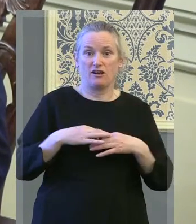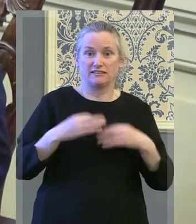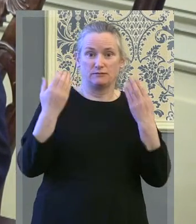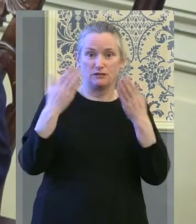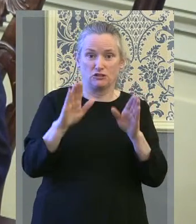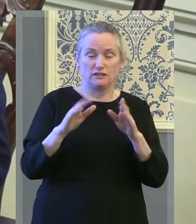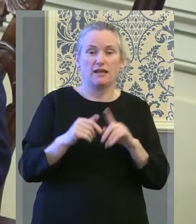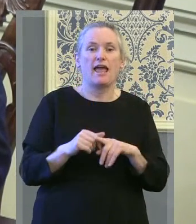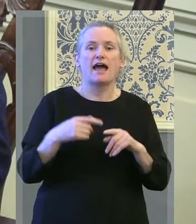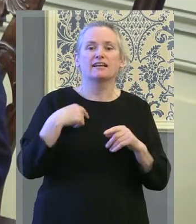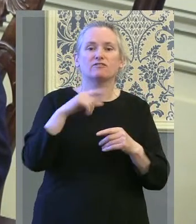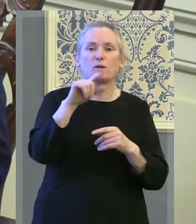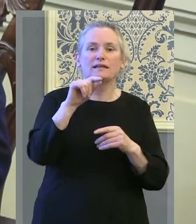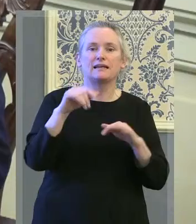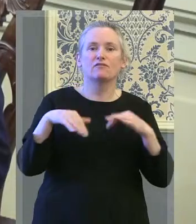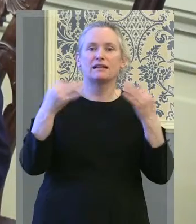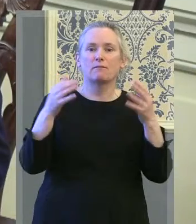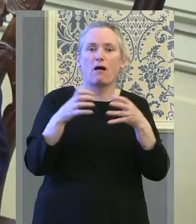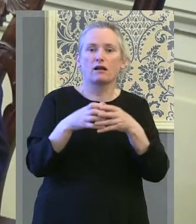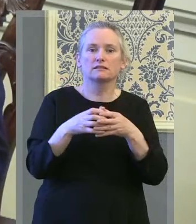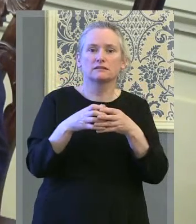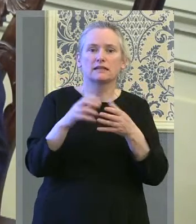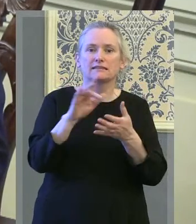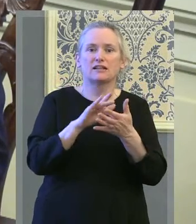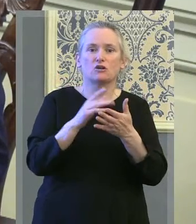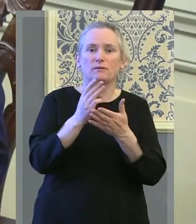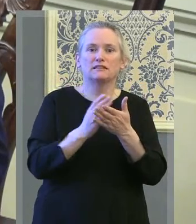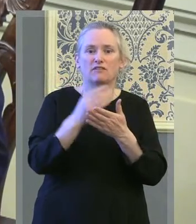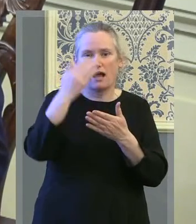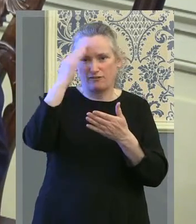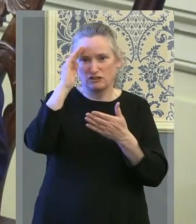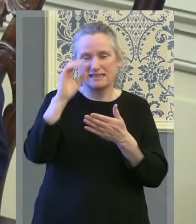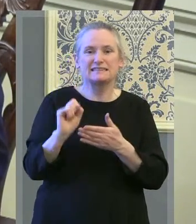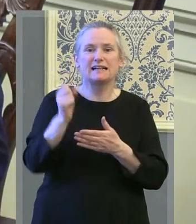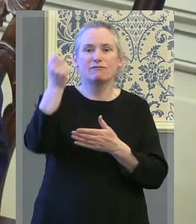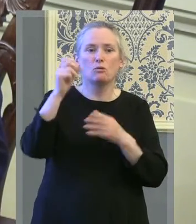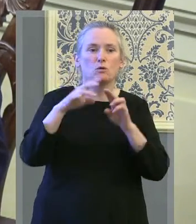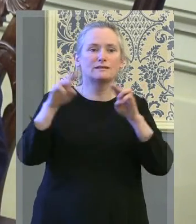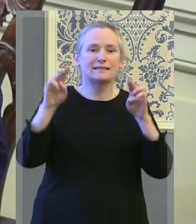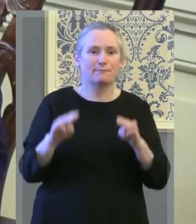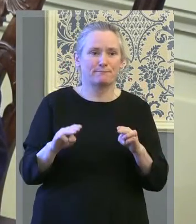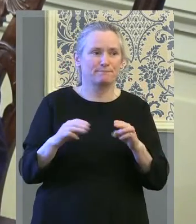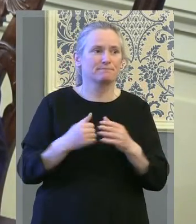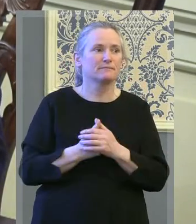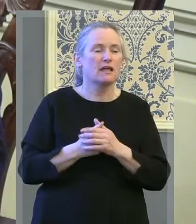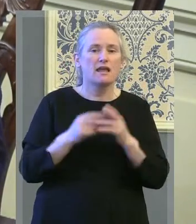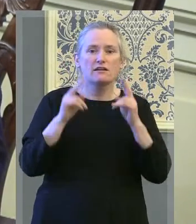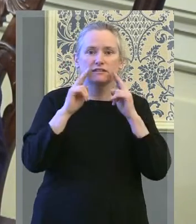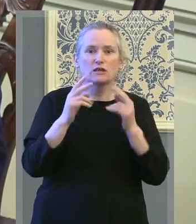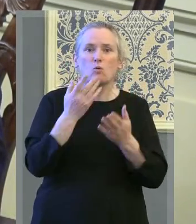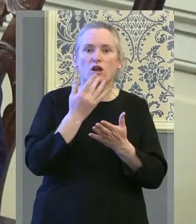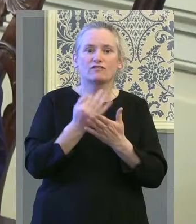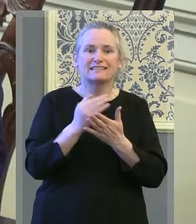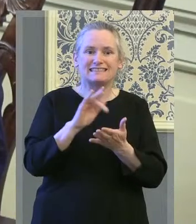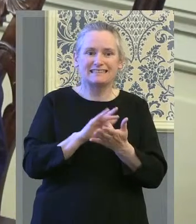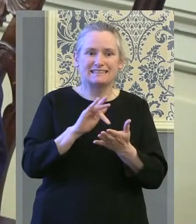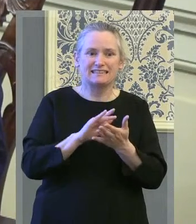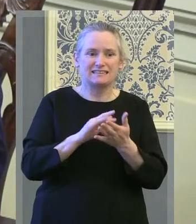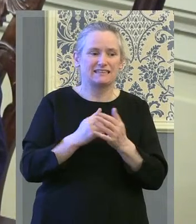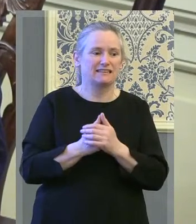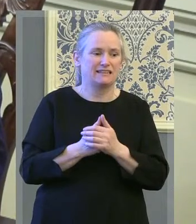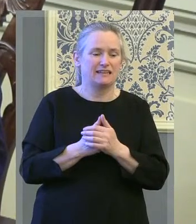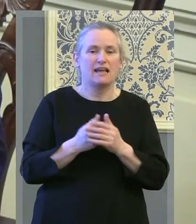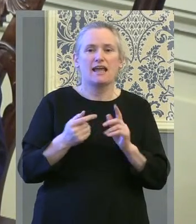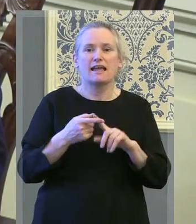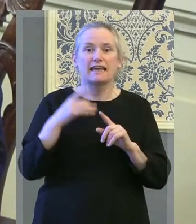20 freedom boxes form the centrepiece of our Irish Silver Museum. On visiting Waterford City, distinguished visitors such